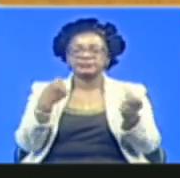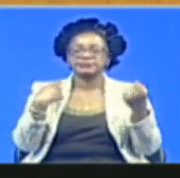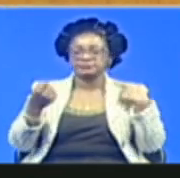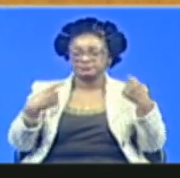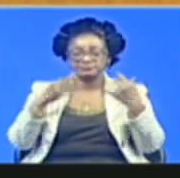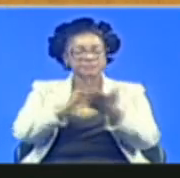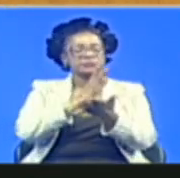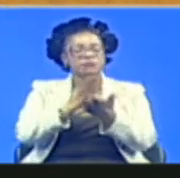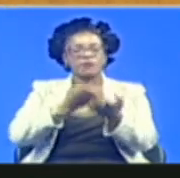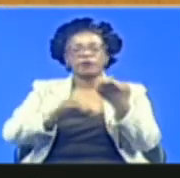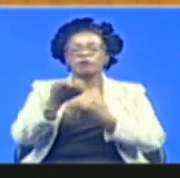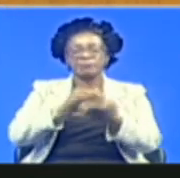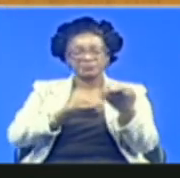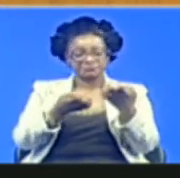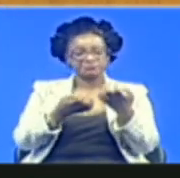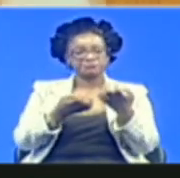our economy.